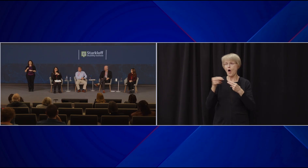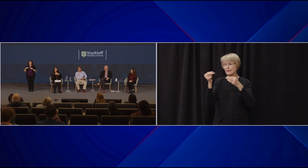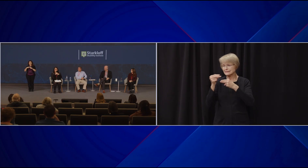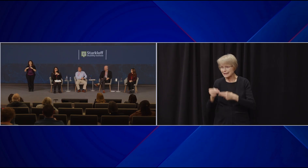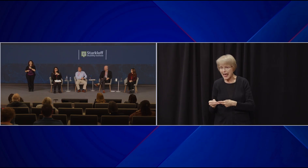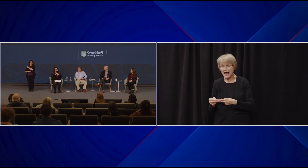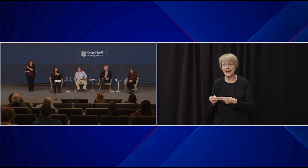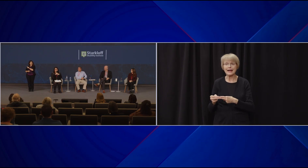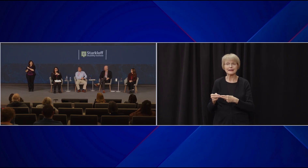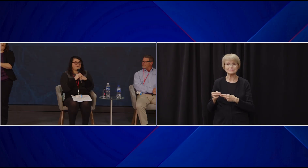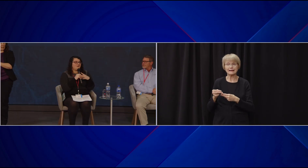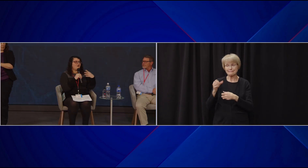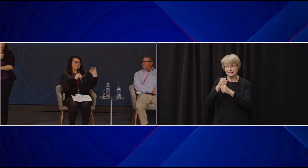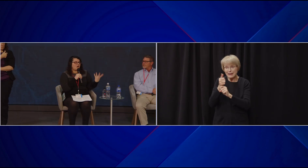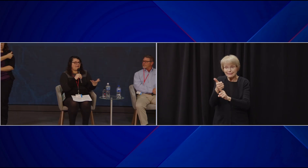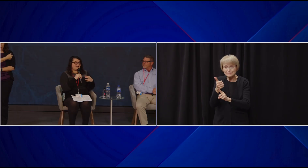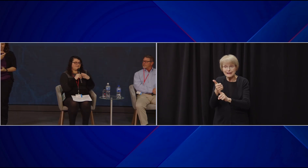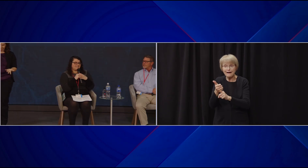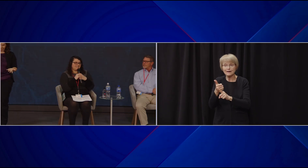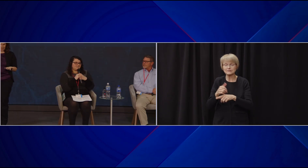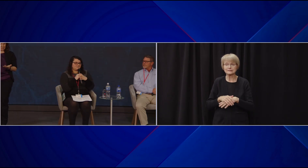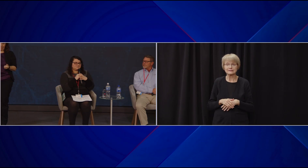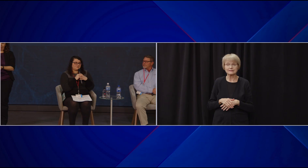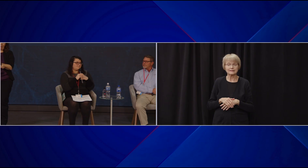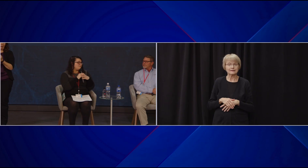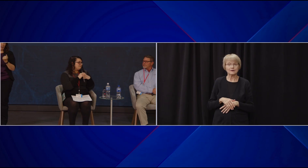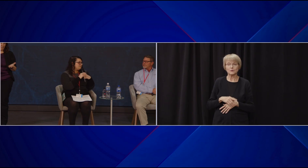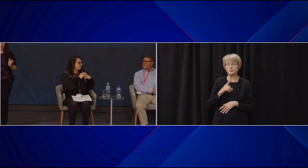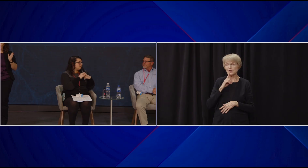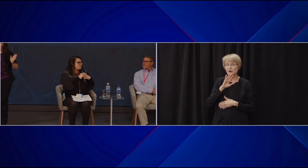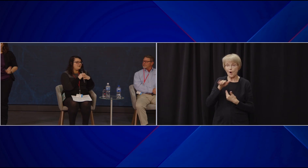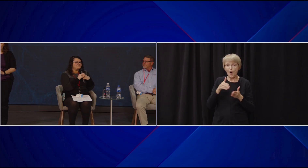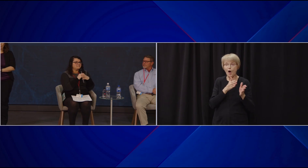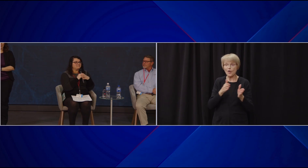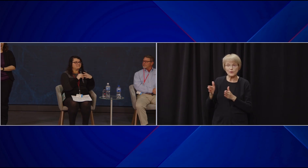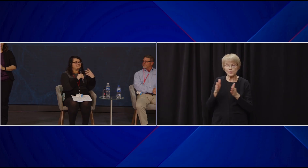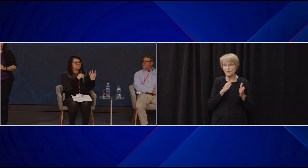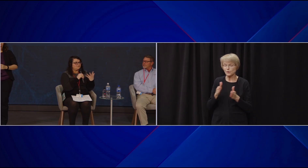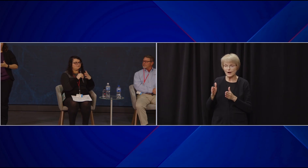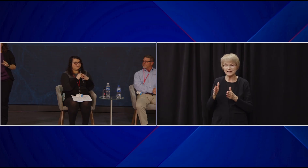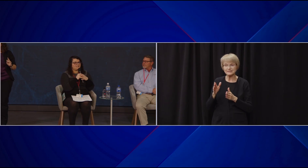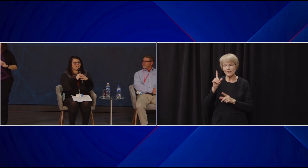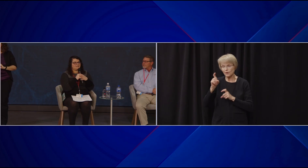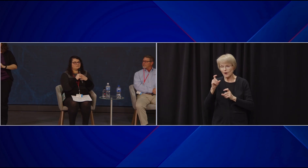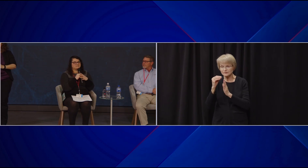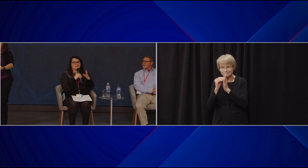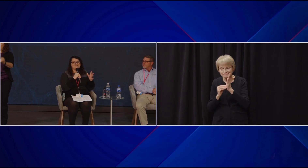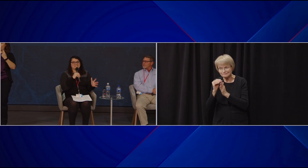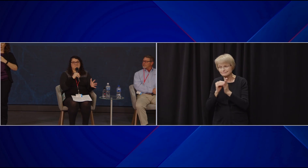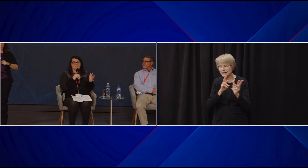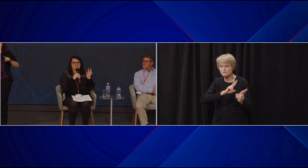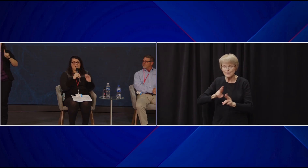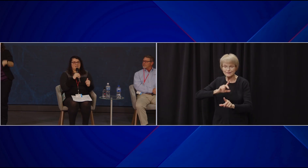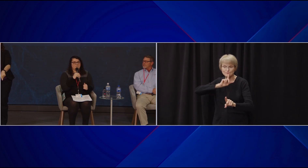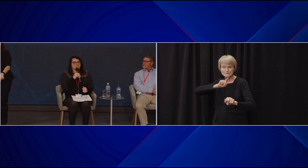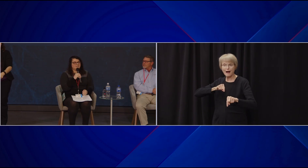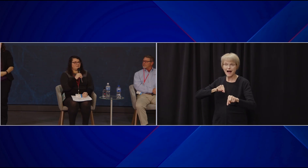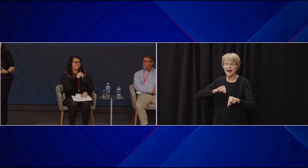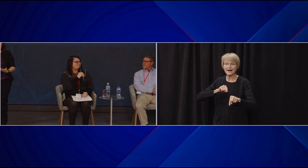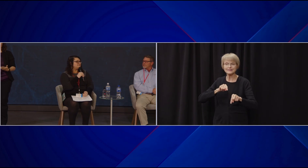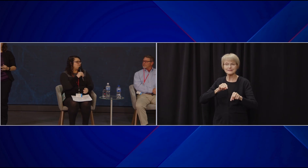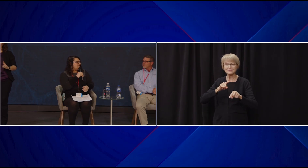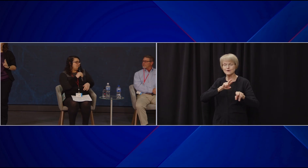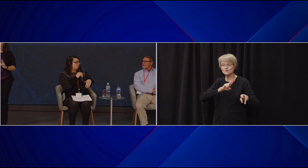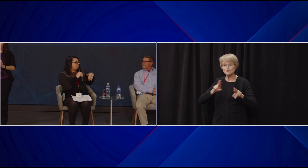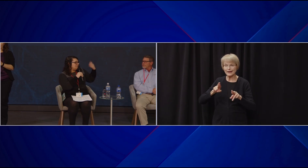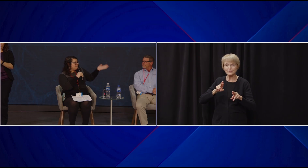saw, they put together. Everything in terms of preparation for the questions and just being ready and responsive and ready to